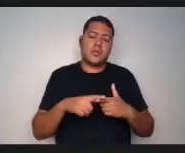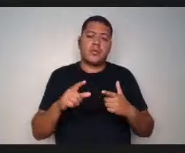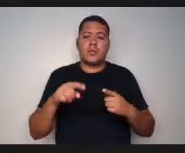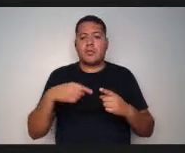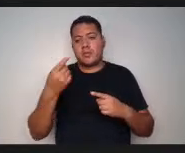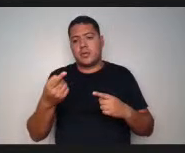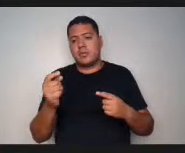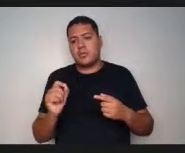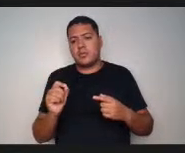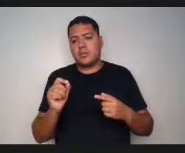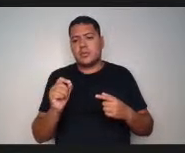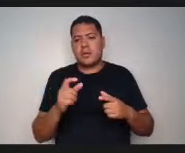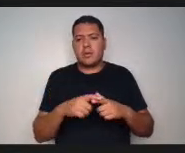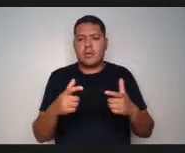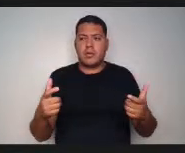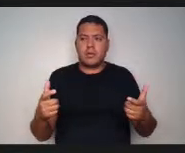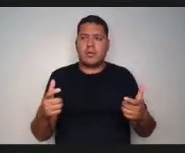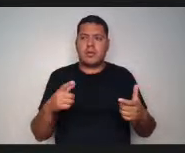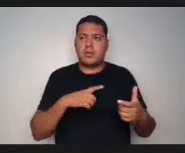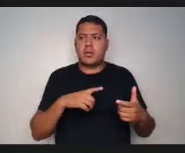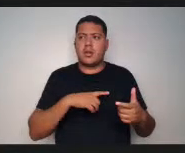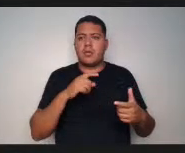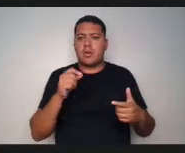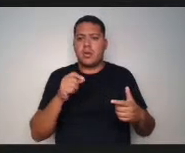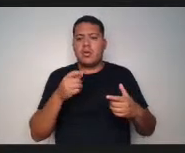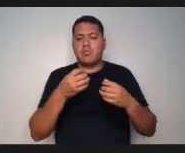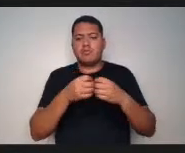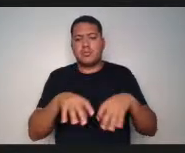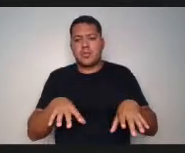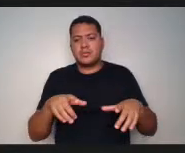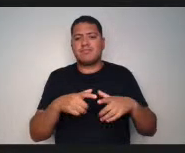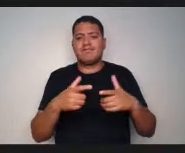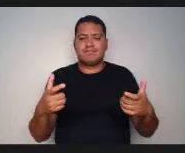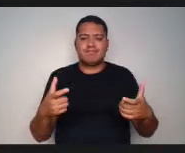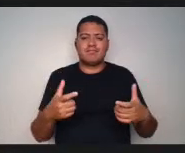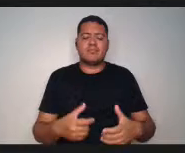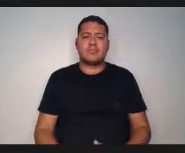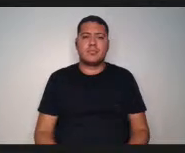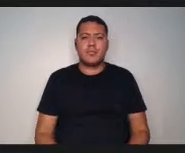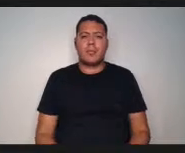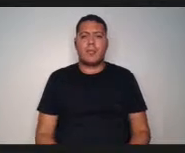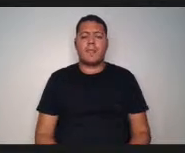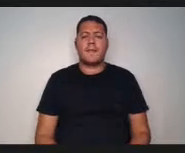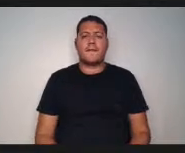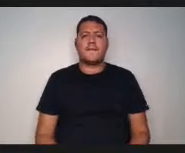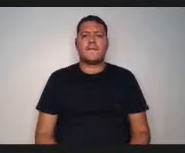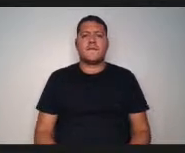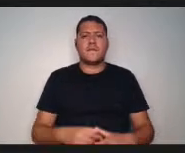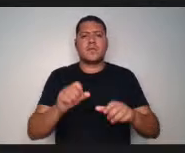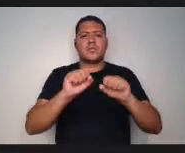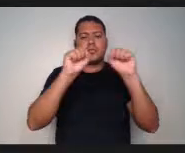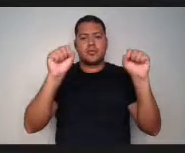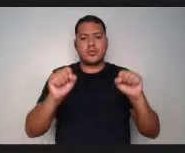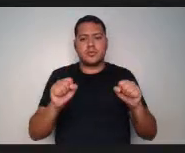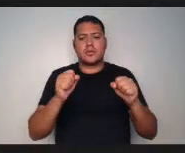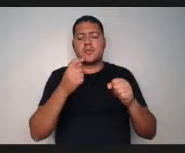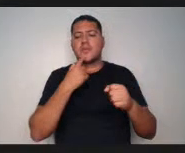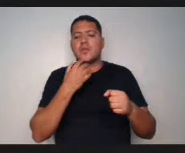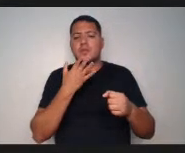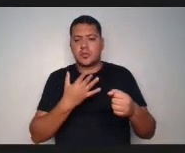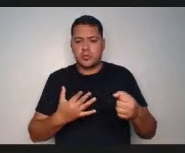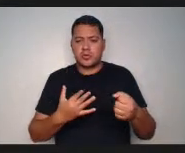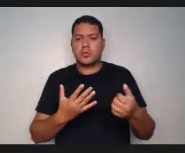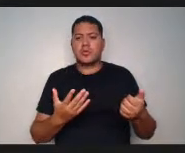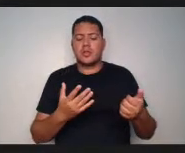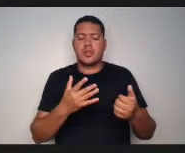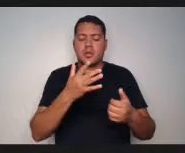on people's cardiovascular system, increases blood pressure, as well as on their mental health and